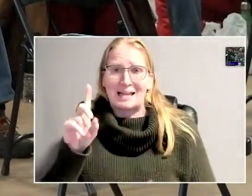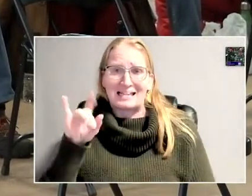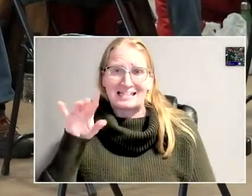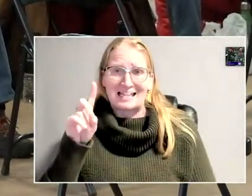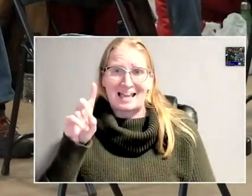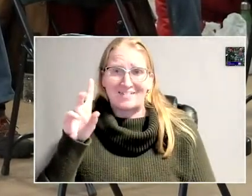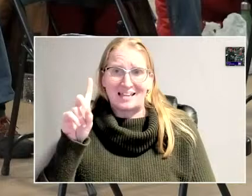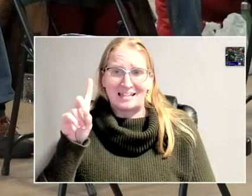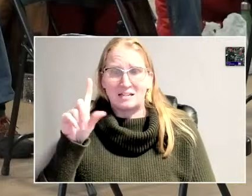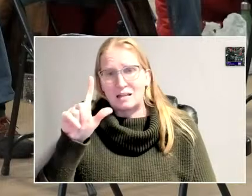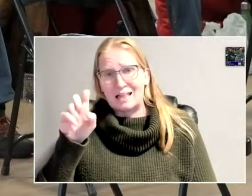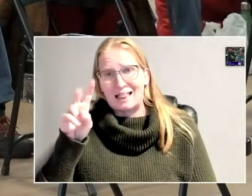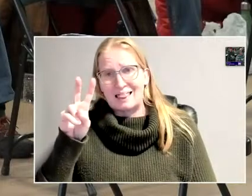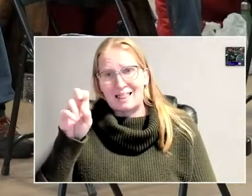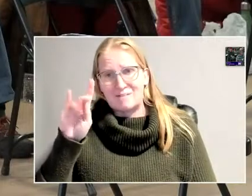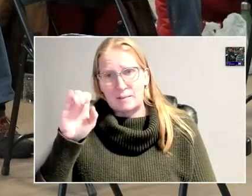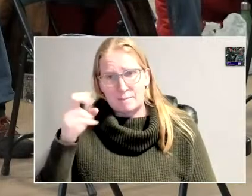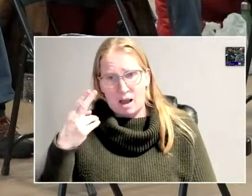Kevin